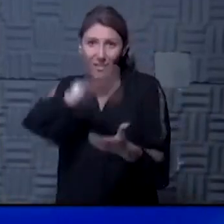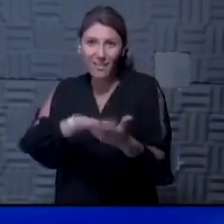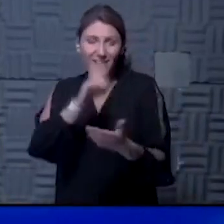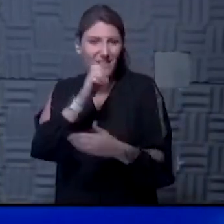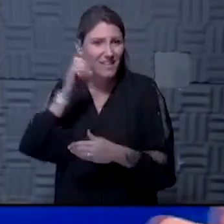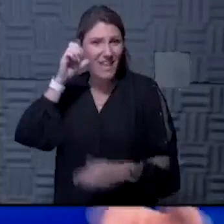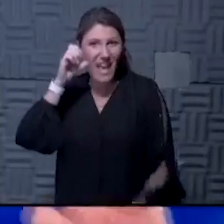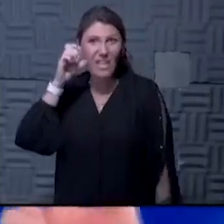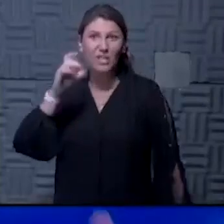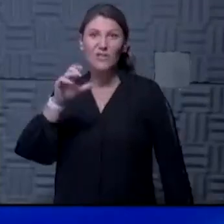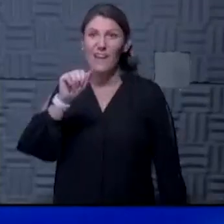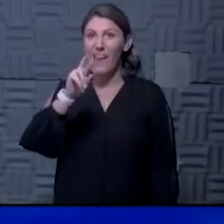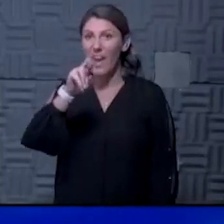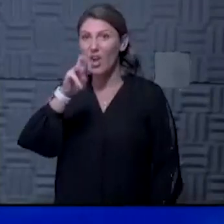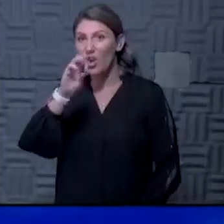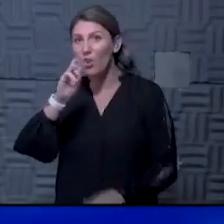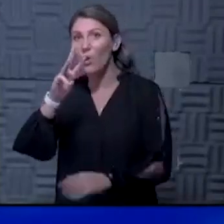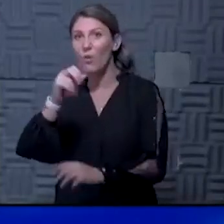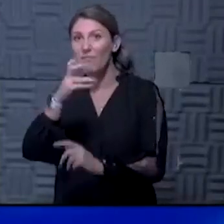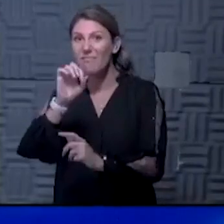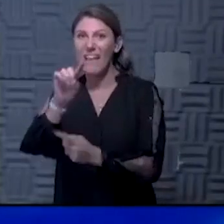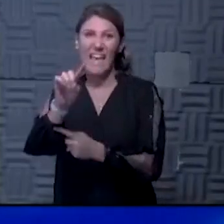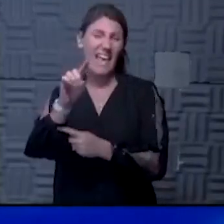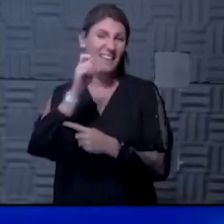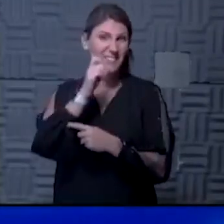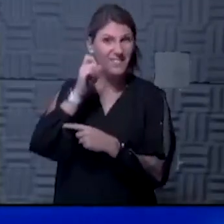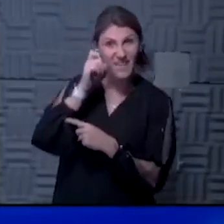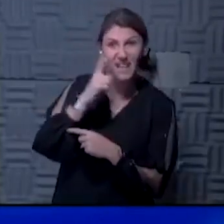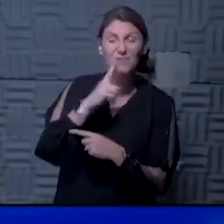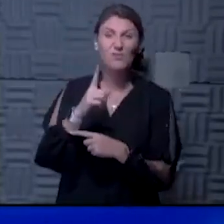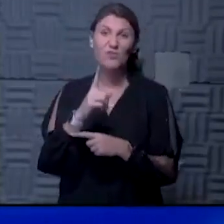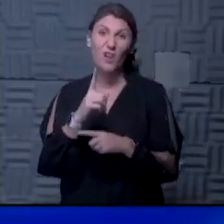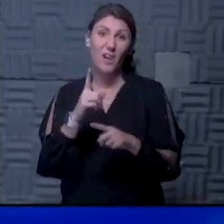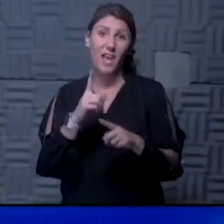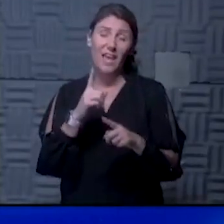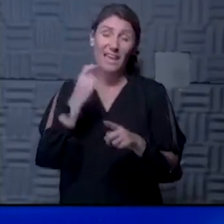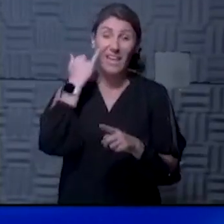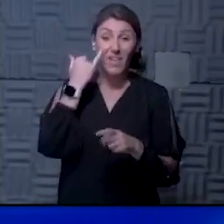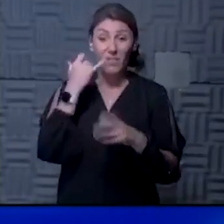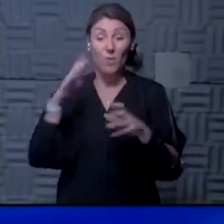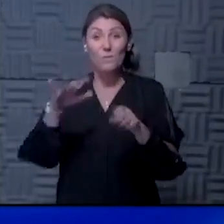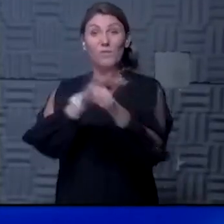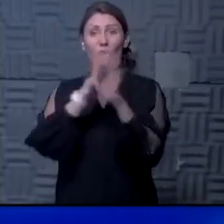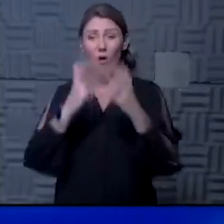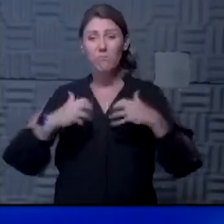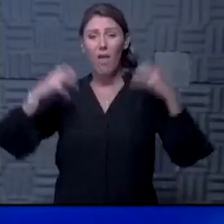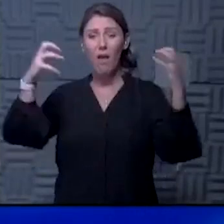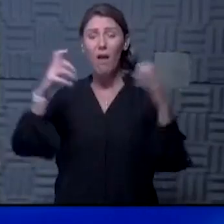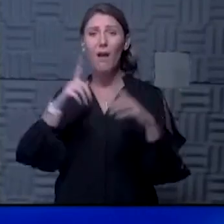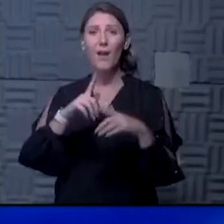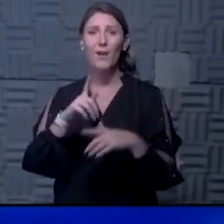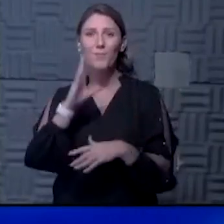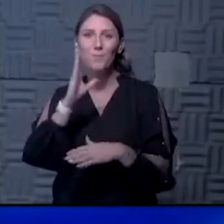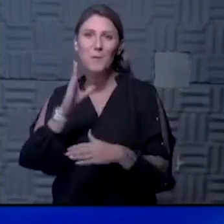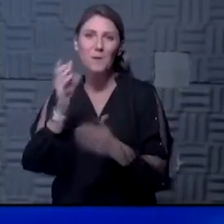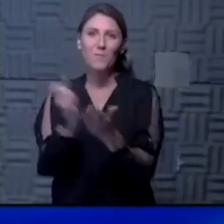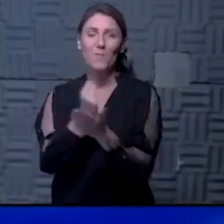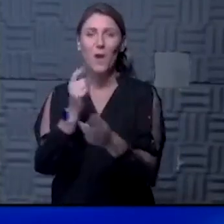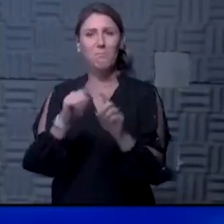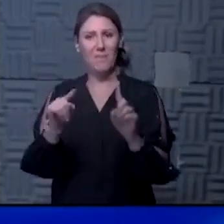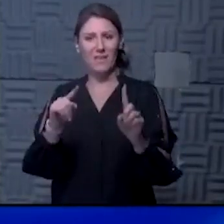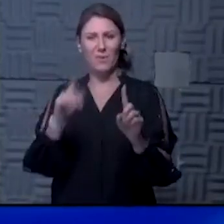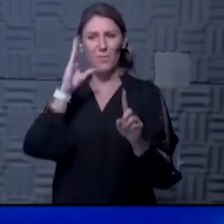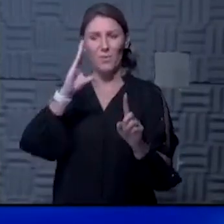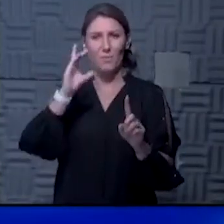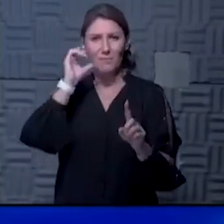been filled, the Chiefs would have had even more energy and vanquished the Raiders. But you know what? There'll be a tomorrow to live for. There's going to be another football